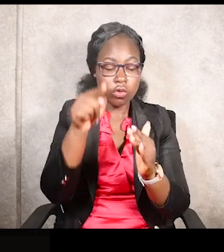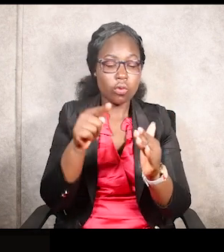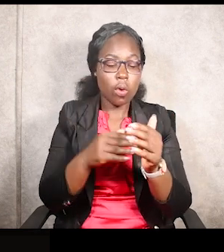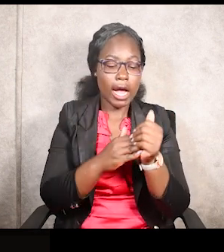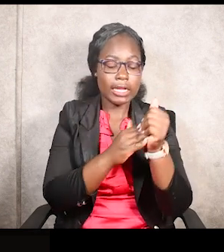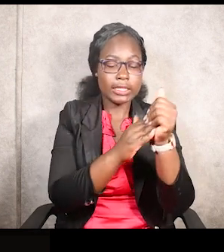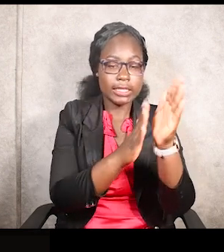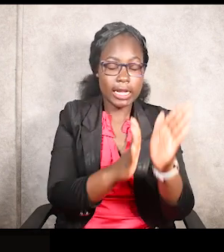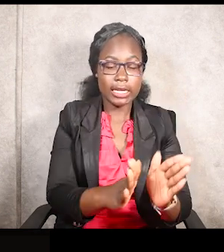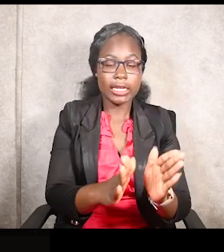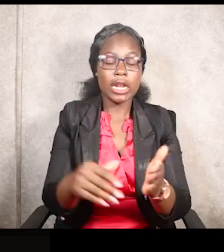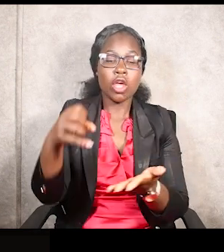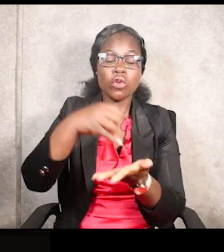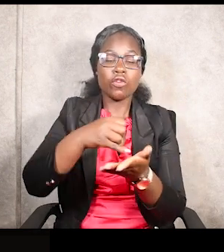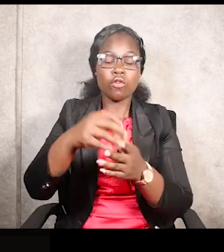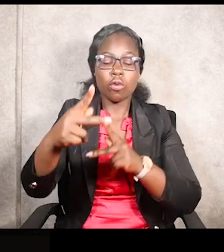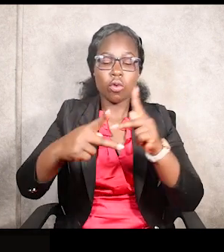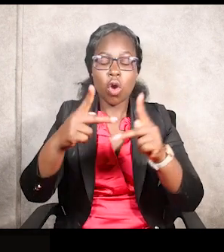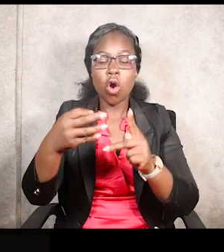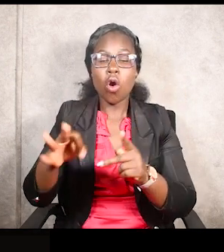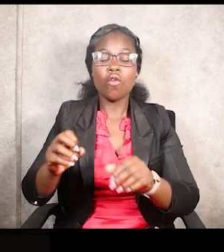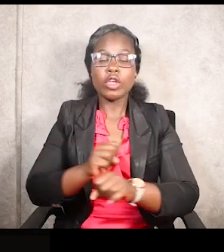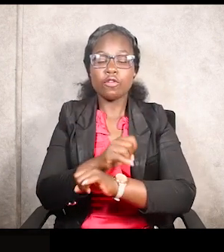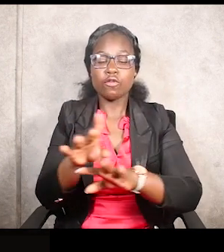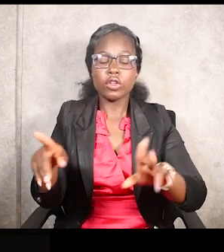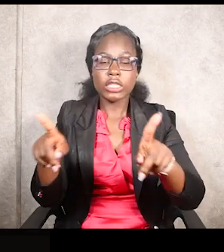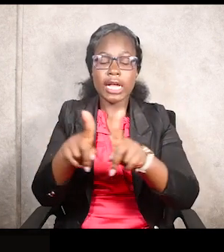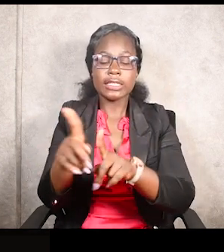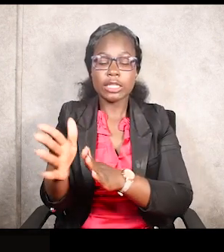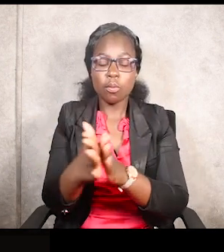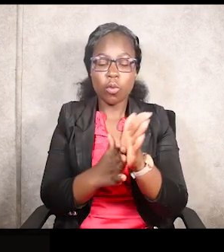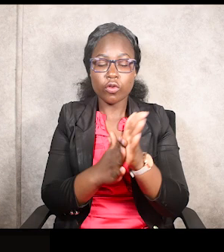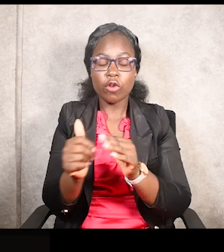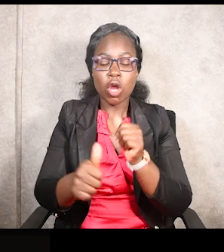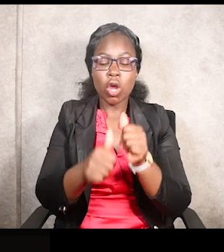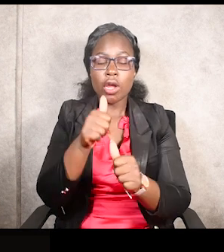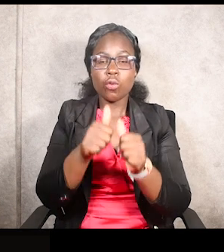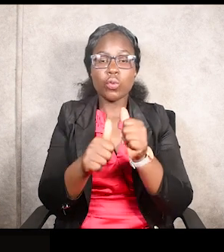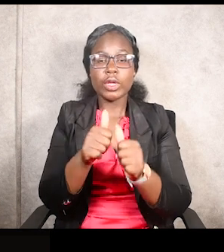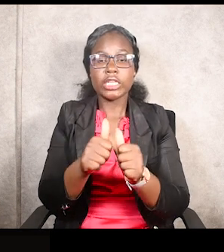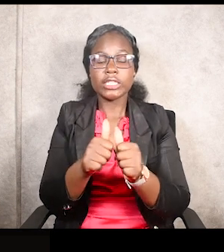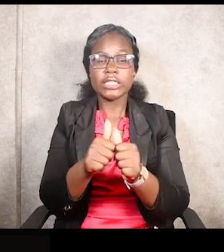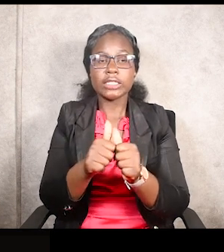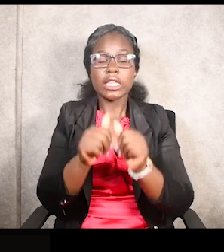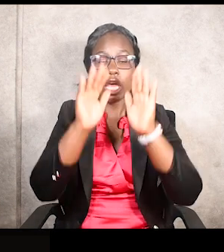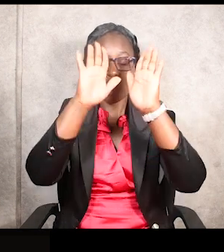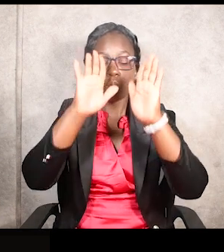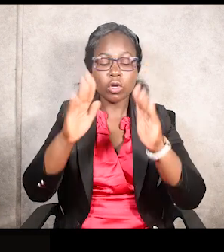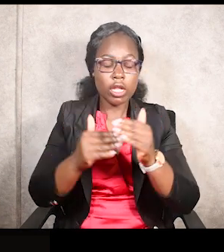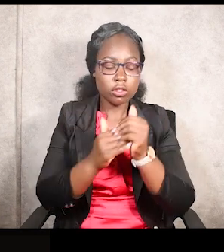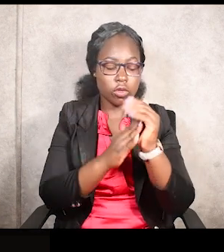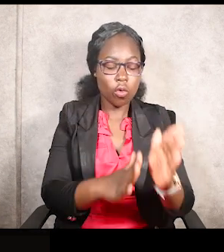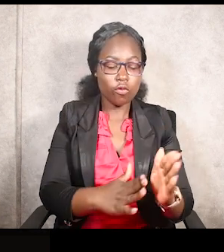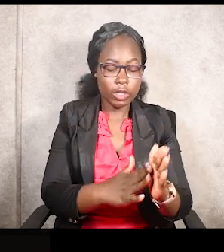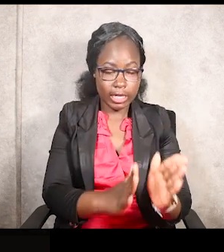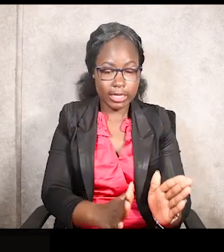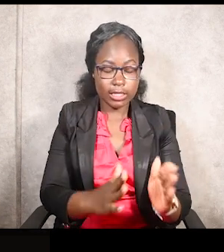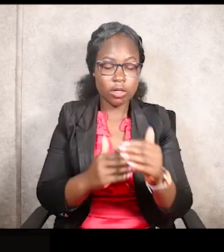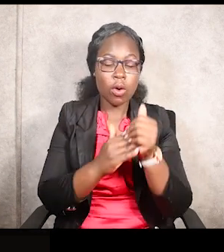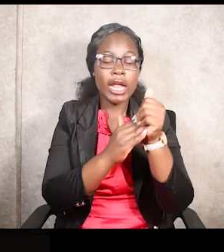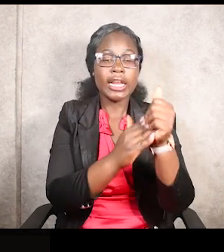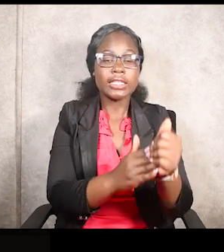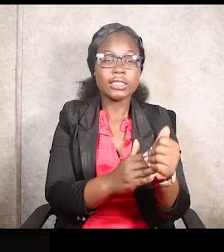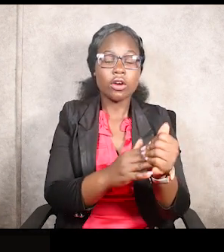you engage in a process of influence and impact, which really is the core of leadership. Leadership is